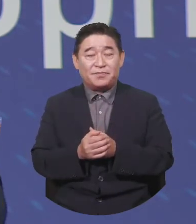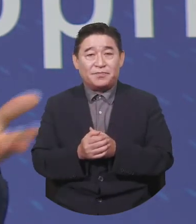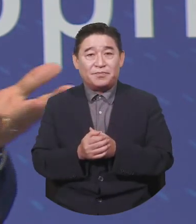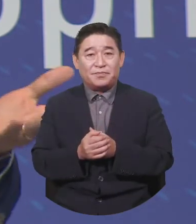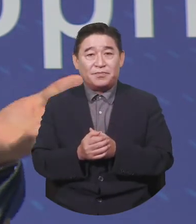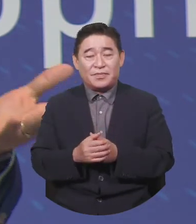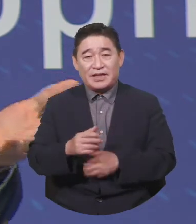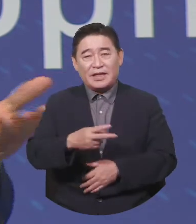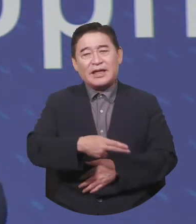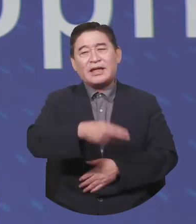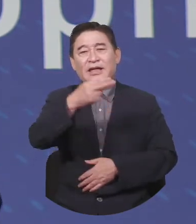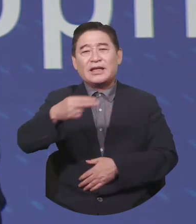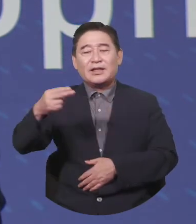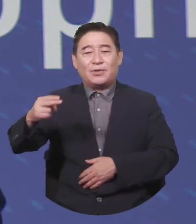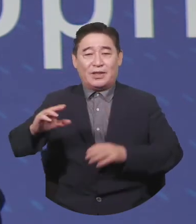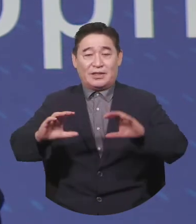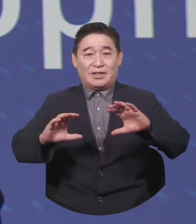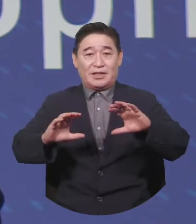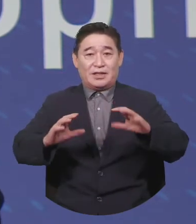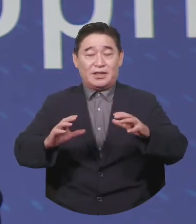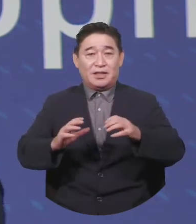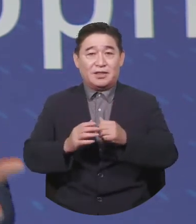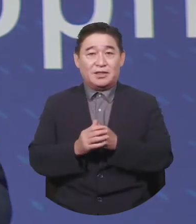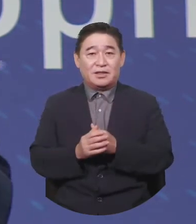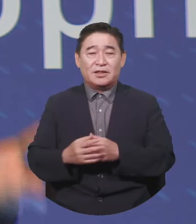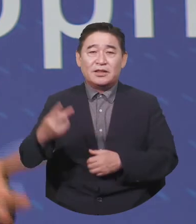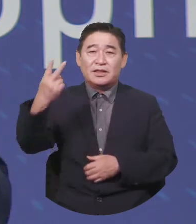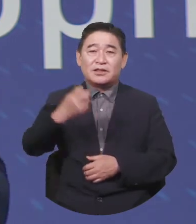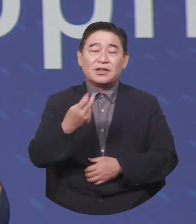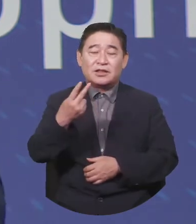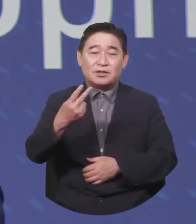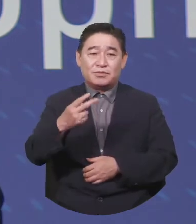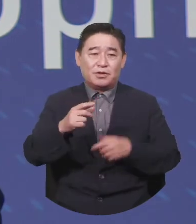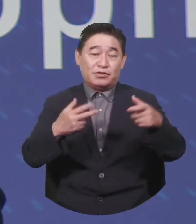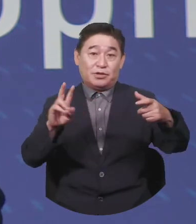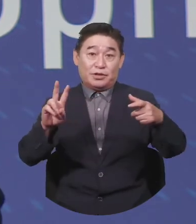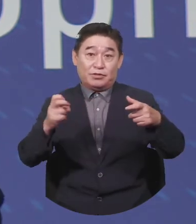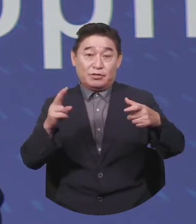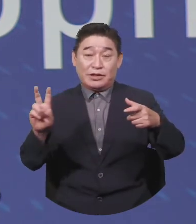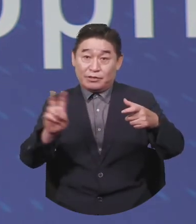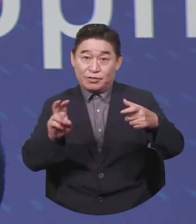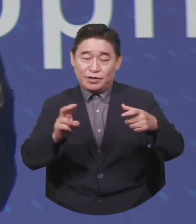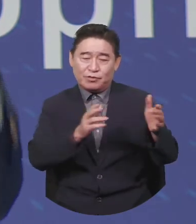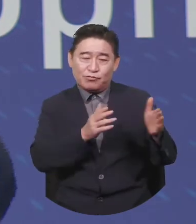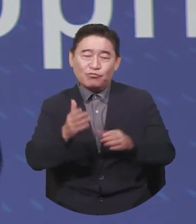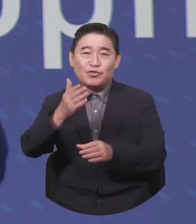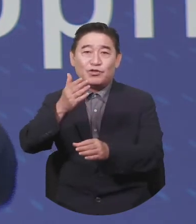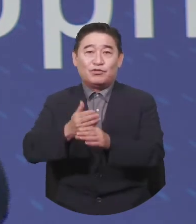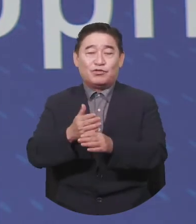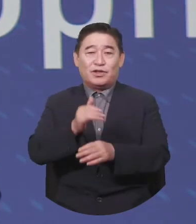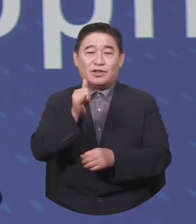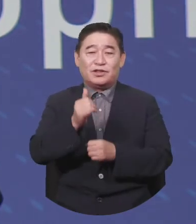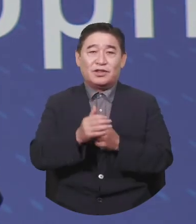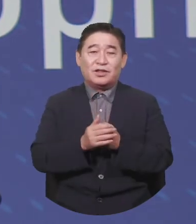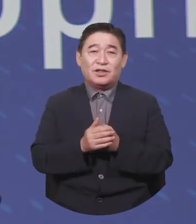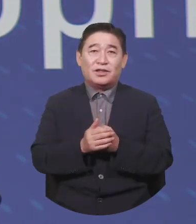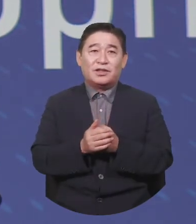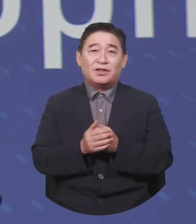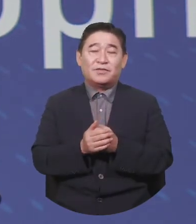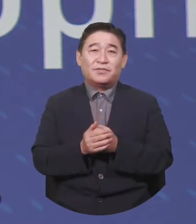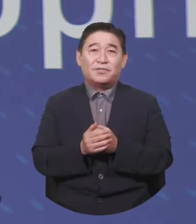for 22. This will be a special challenge, as we all know. Last weekend, what I mentioned